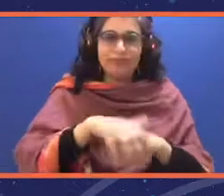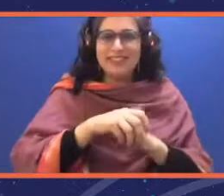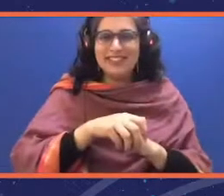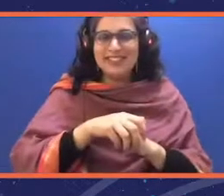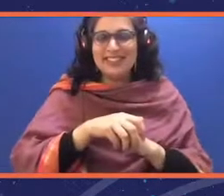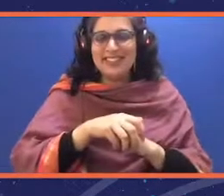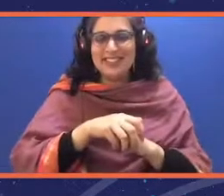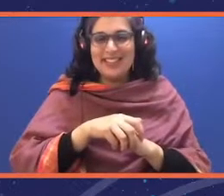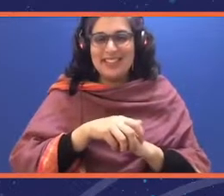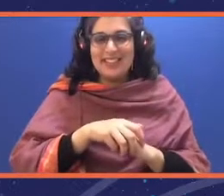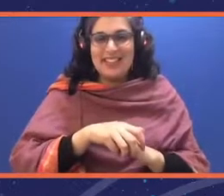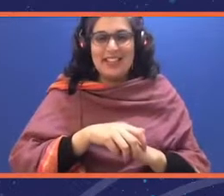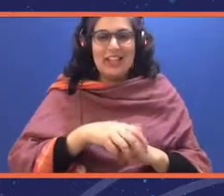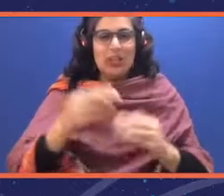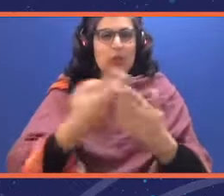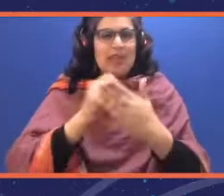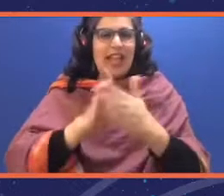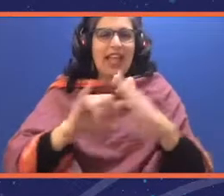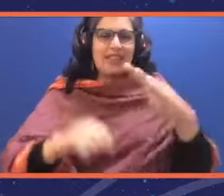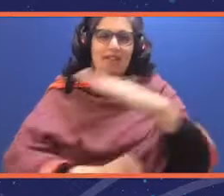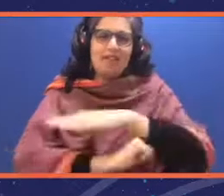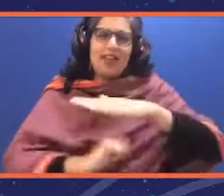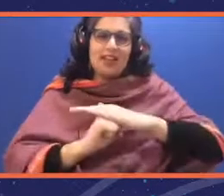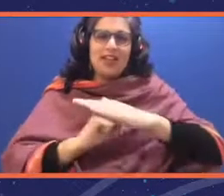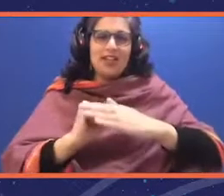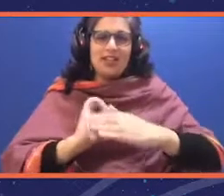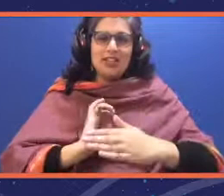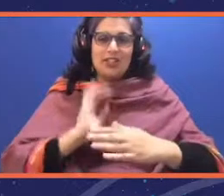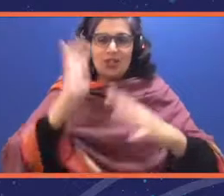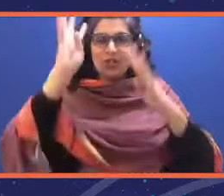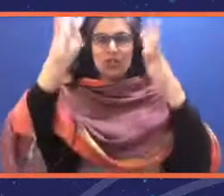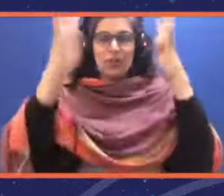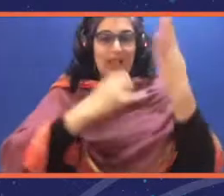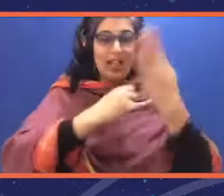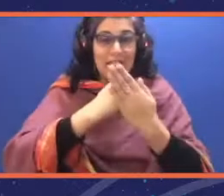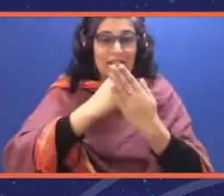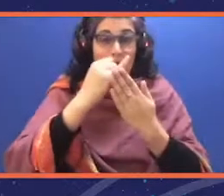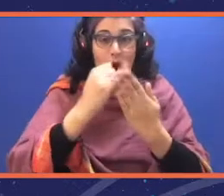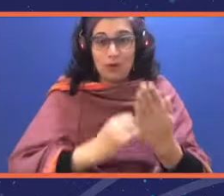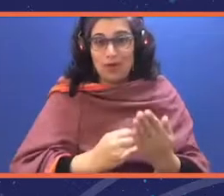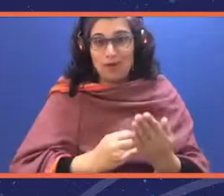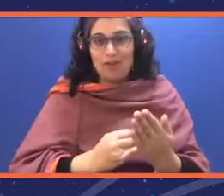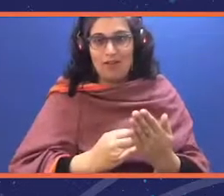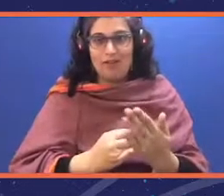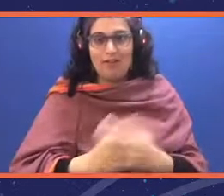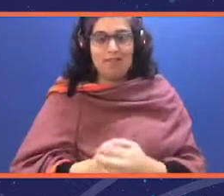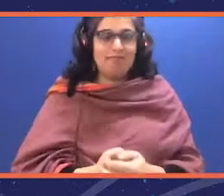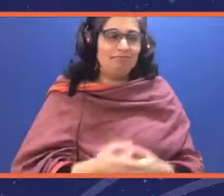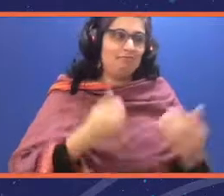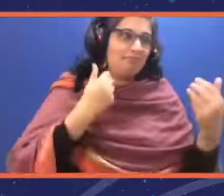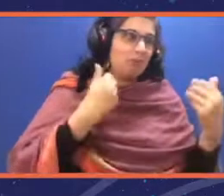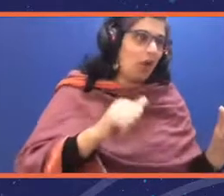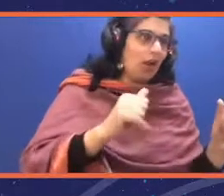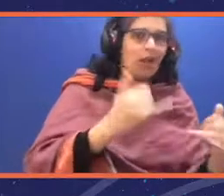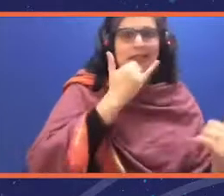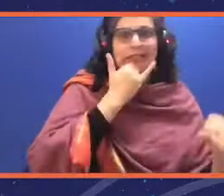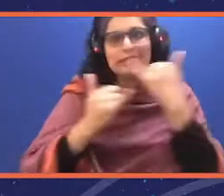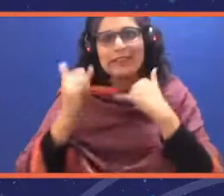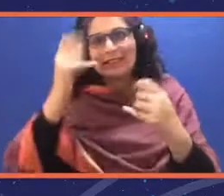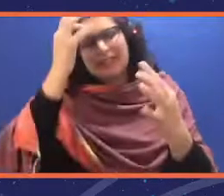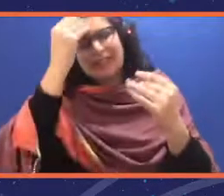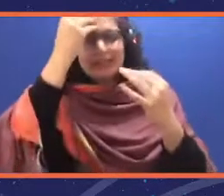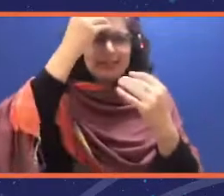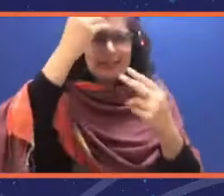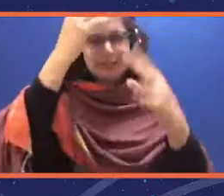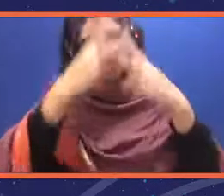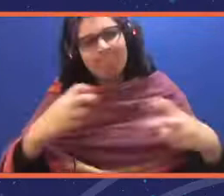a foundation to create the artwork. And after a lot of trial and error and kind of thinking to myself and processing